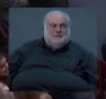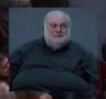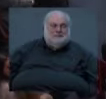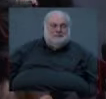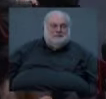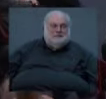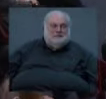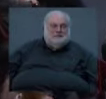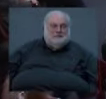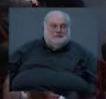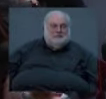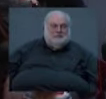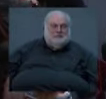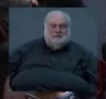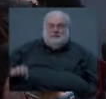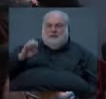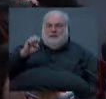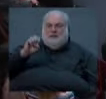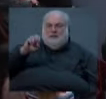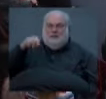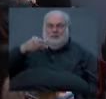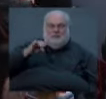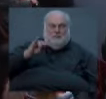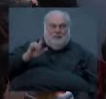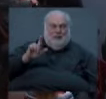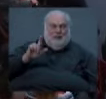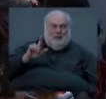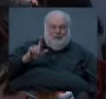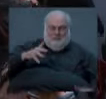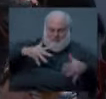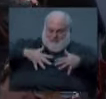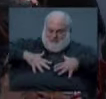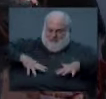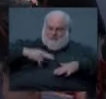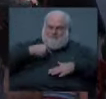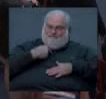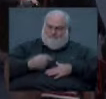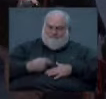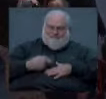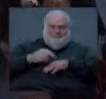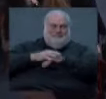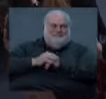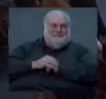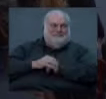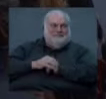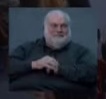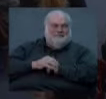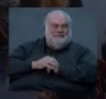have right now Episcopal Collegiate that's starting first. I can tell by the ties.